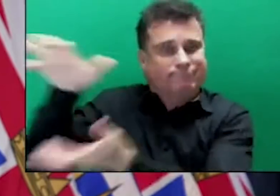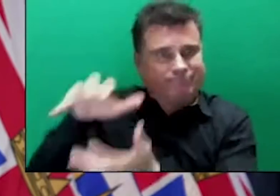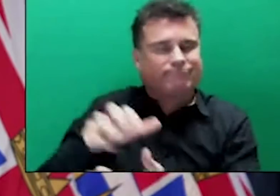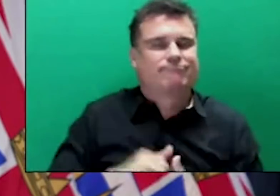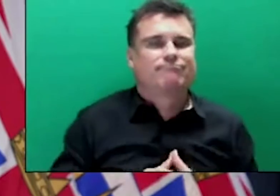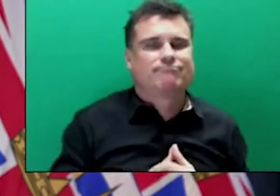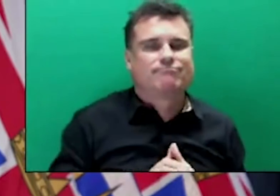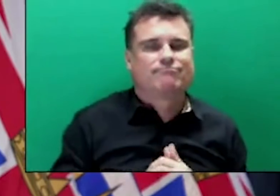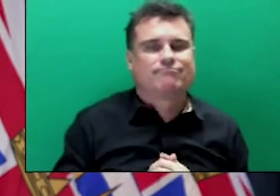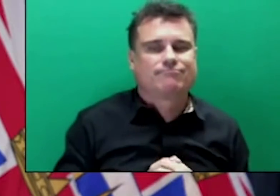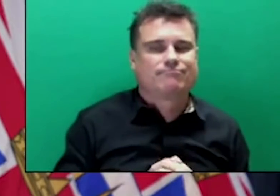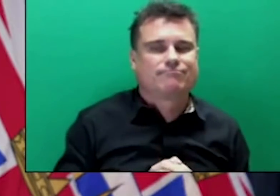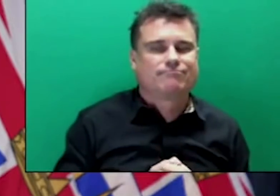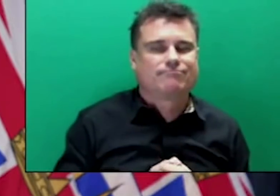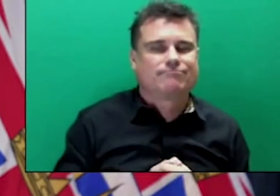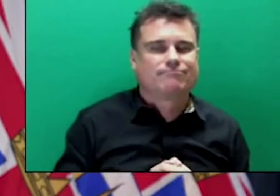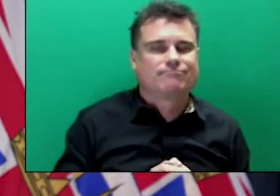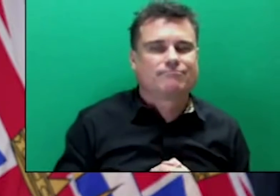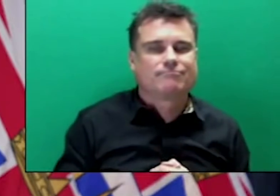ready to put